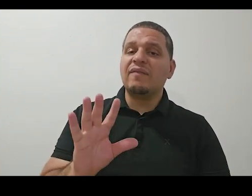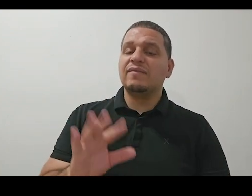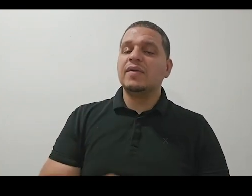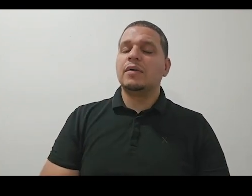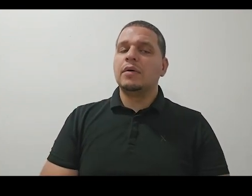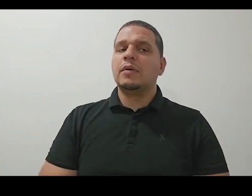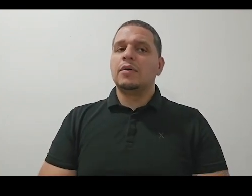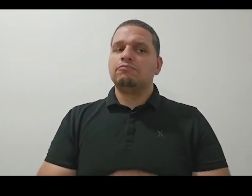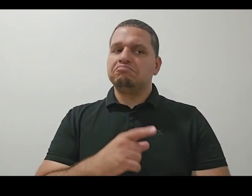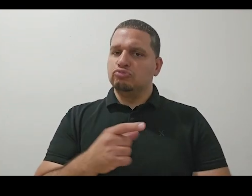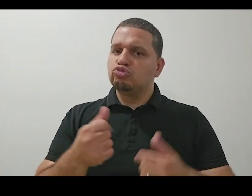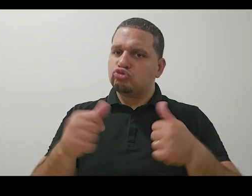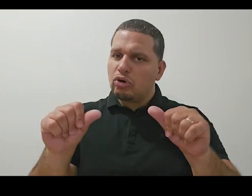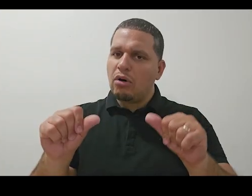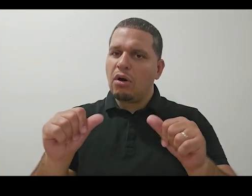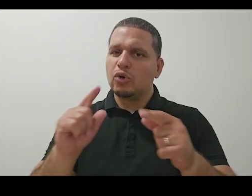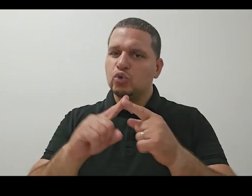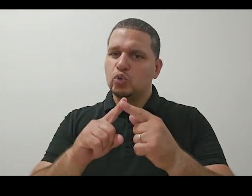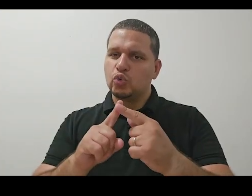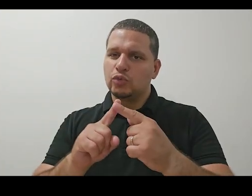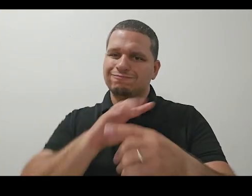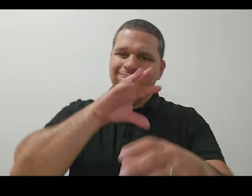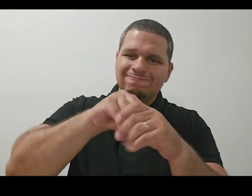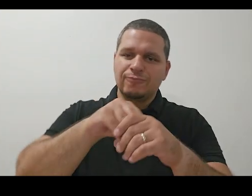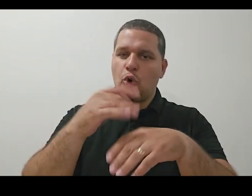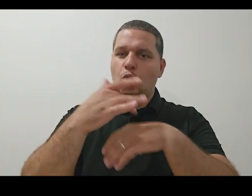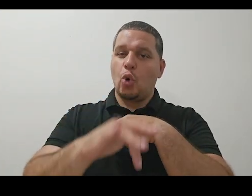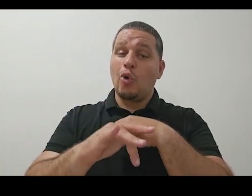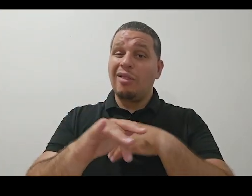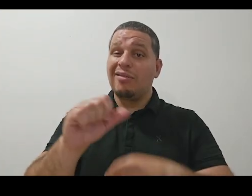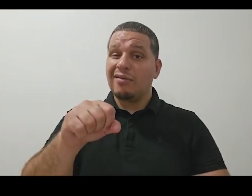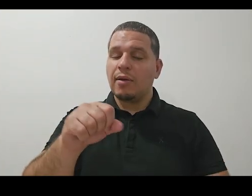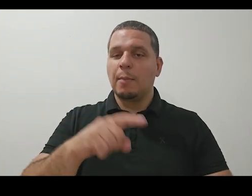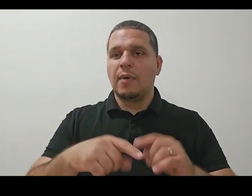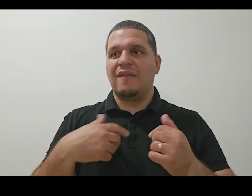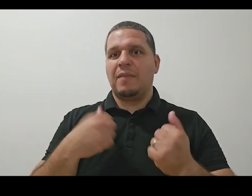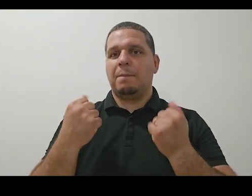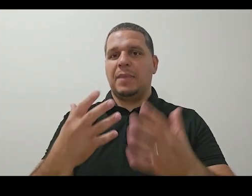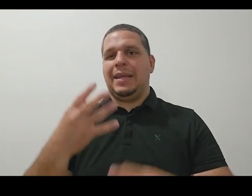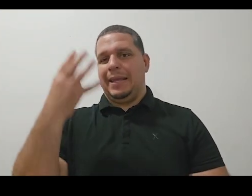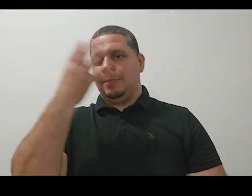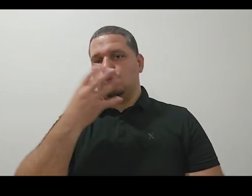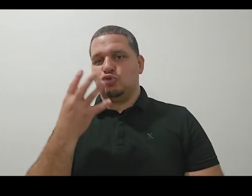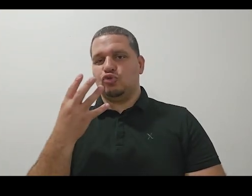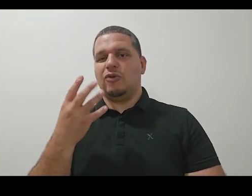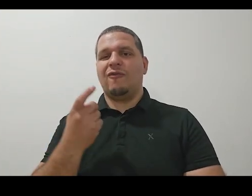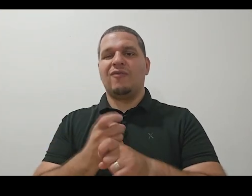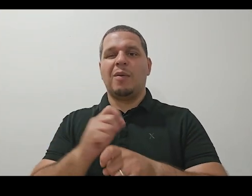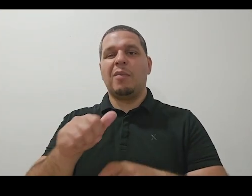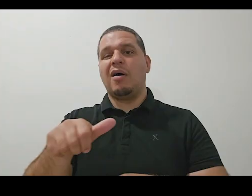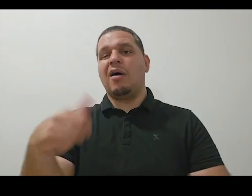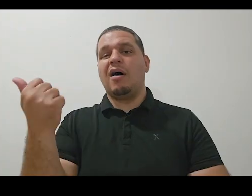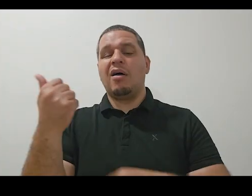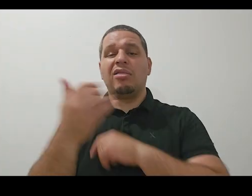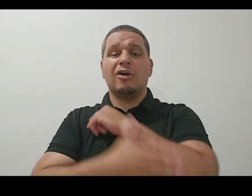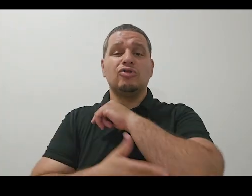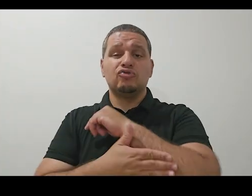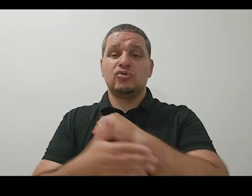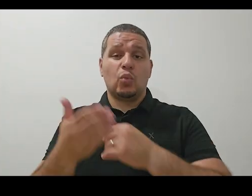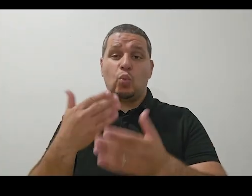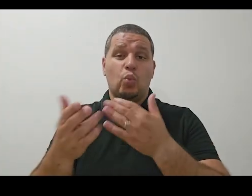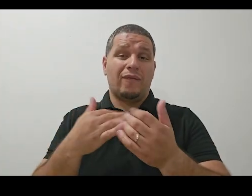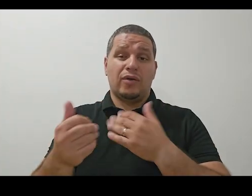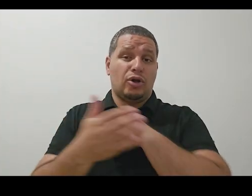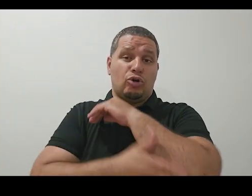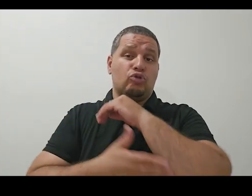So they're trying to intervene early. But then you have a lot of migrants that are coming from across the border, whatever